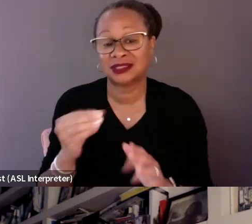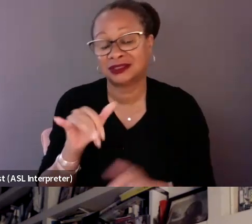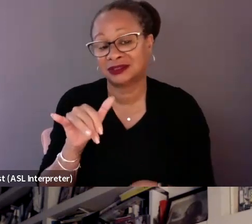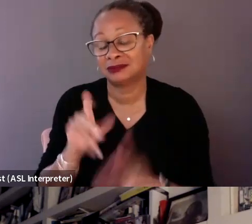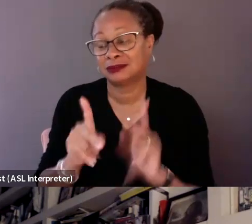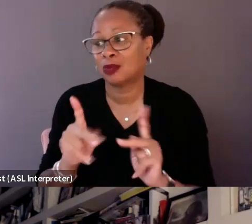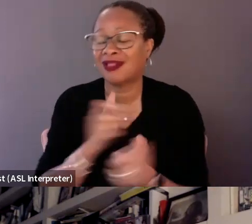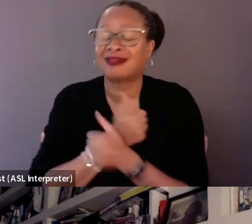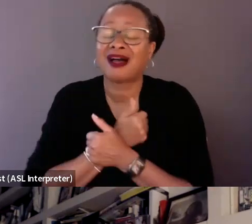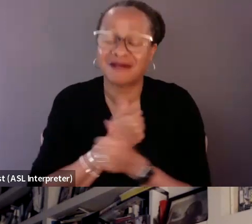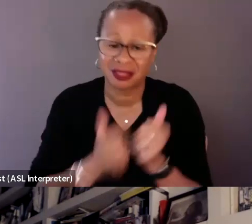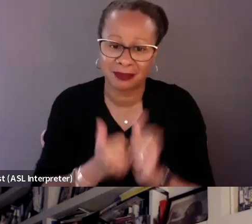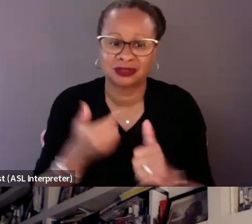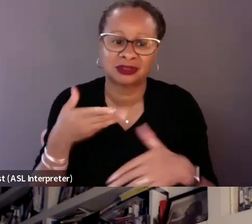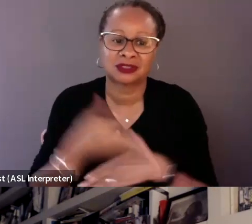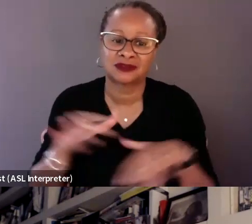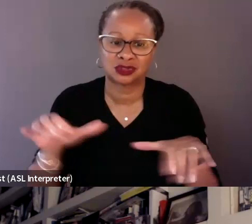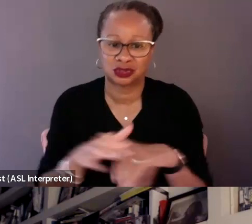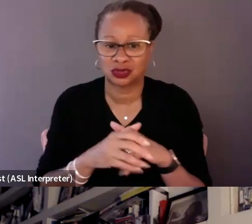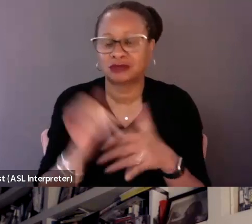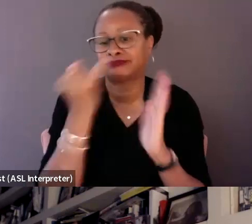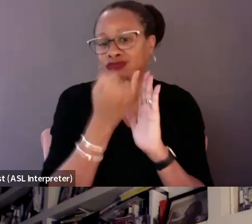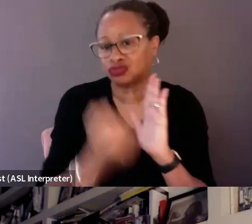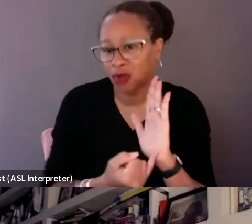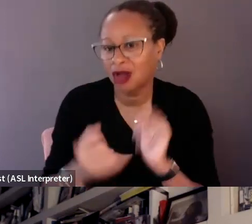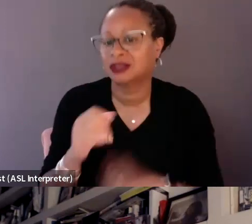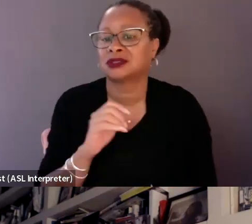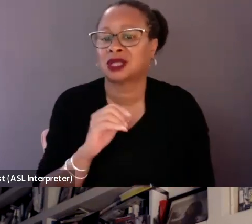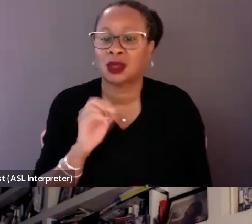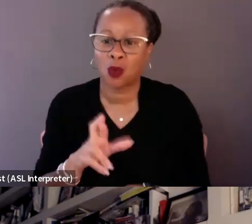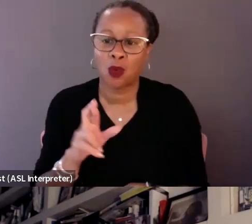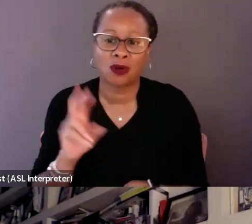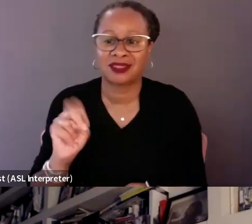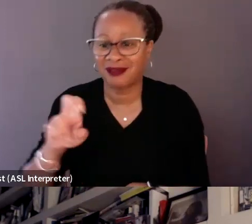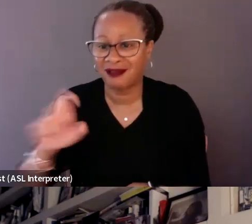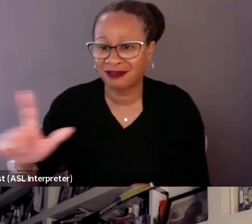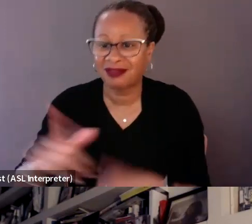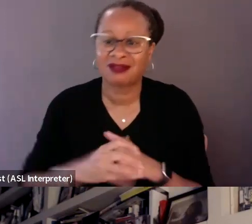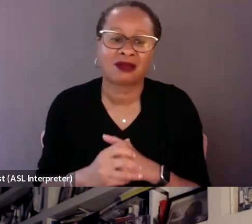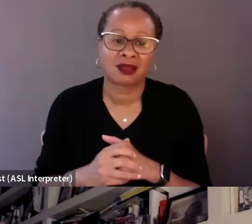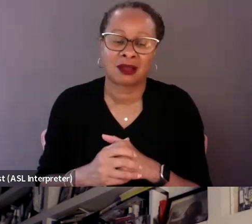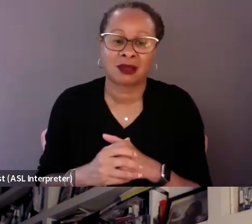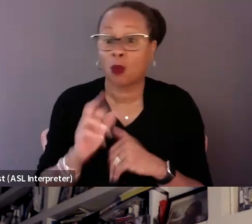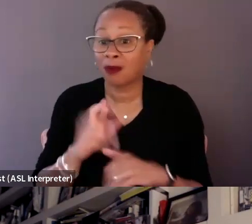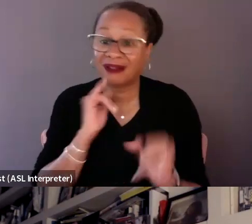people love after you do the drawing or the novel or even an